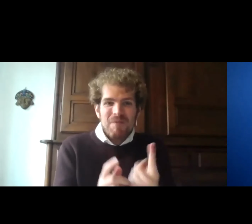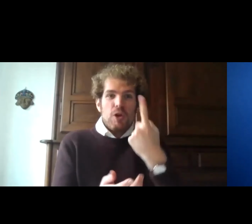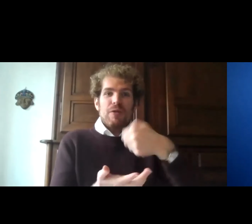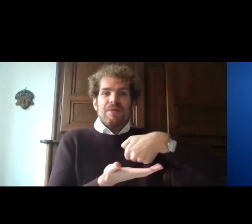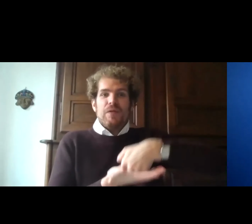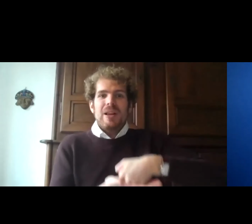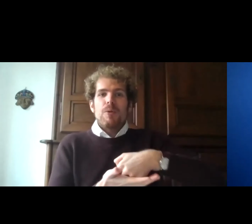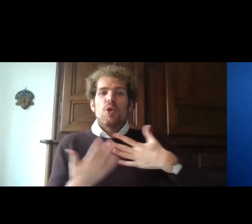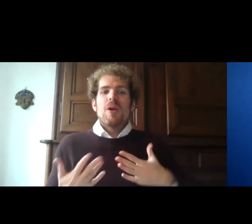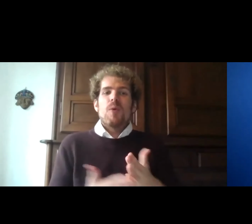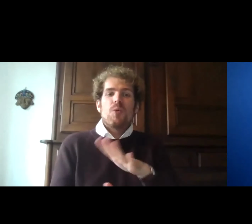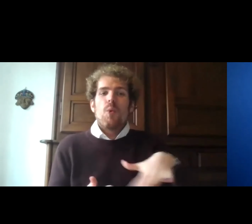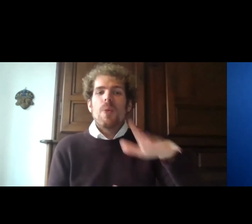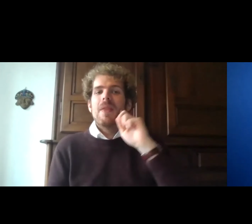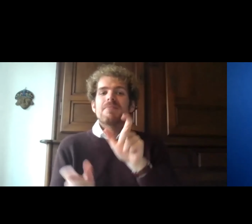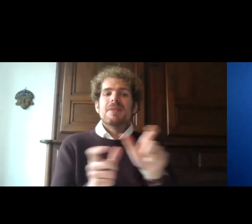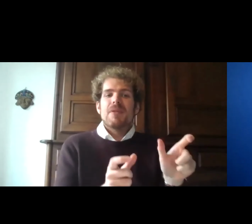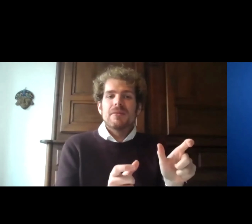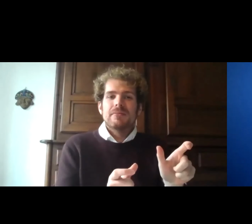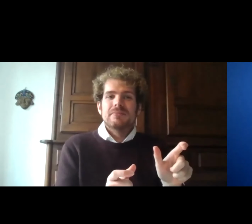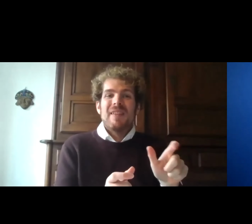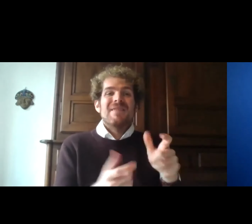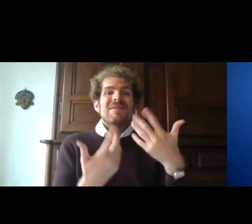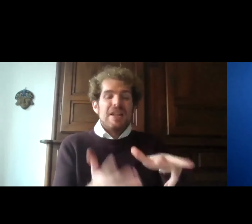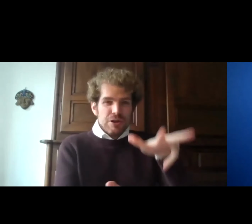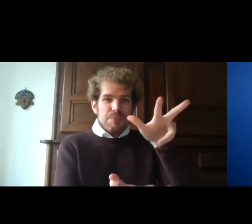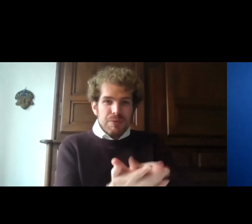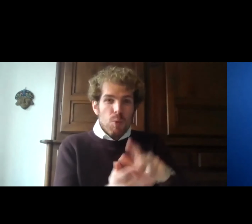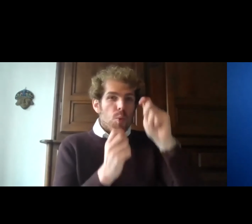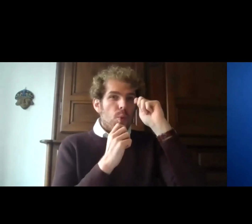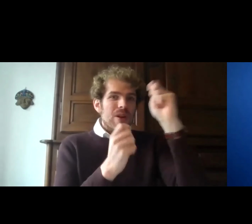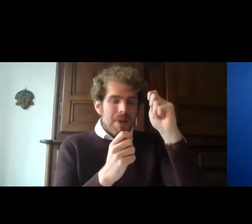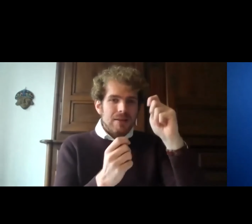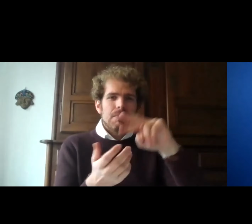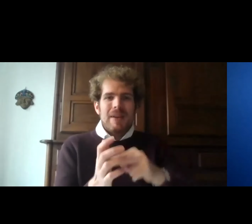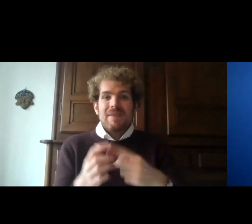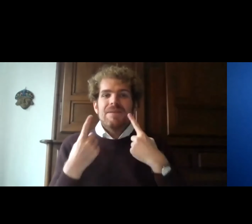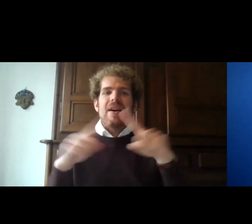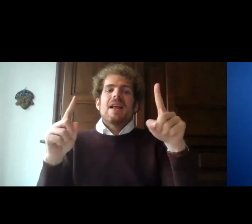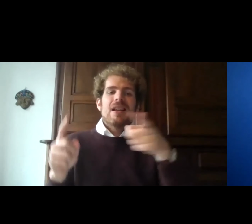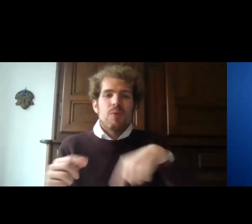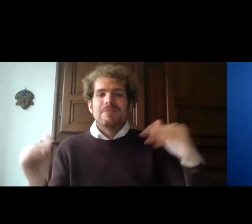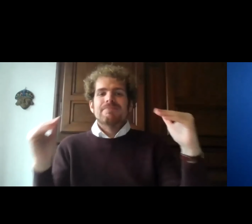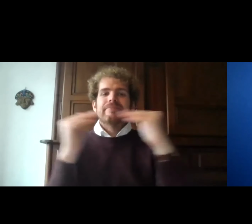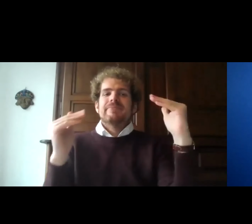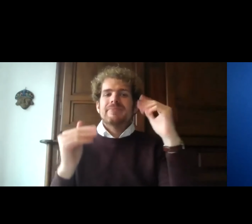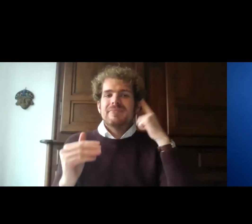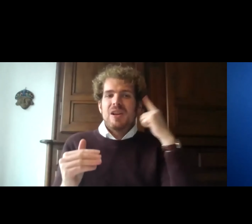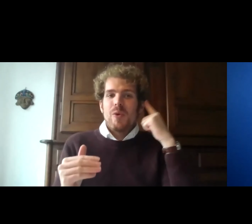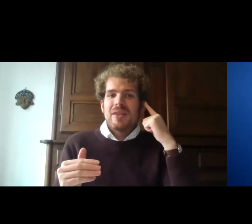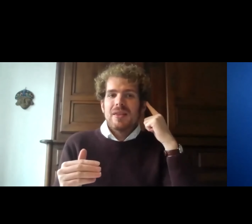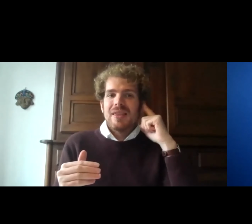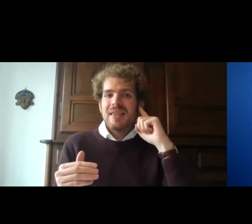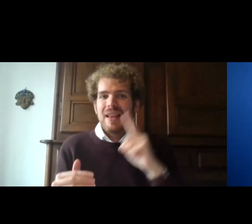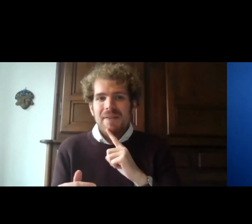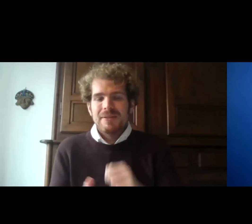the deaf community and education and all aspects of deaf people's lives from then until now. But what we need to do